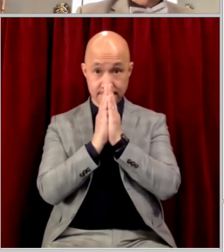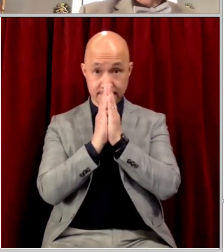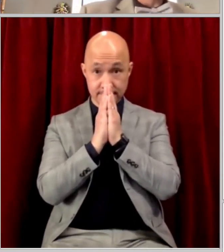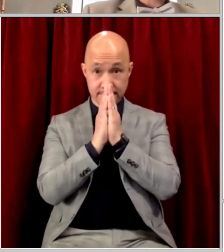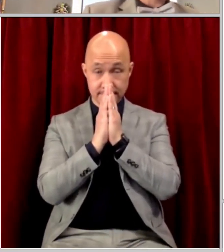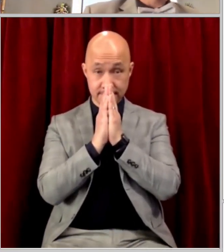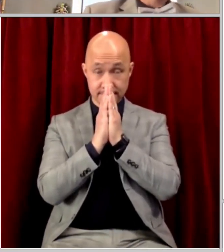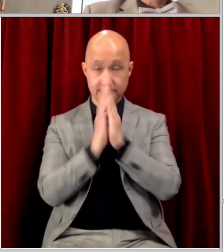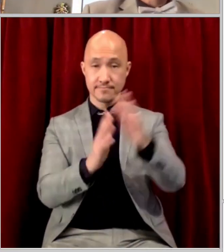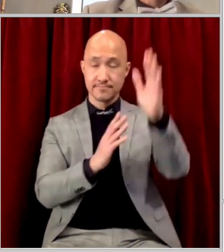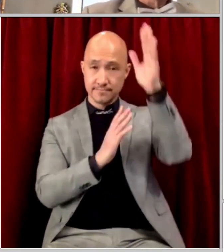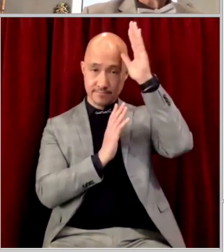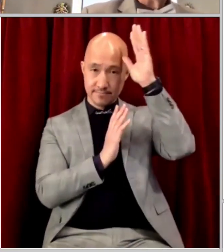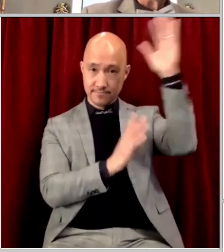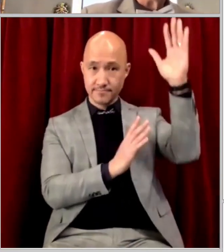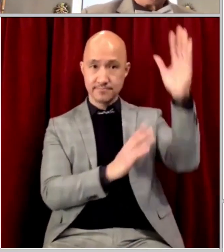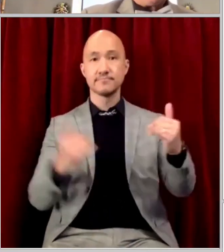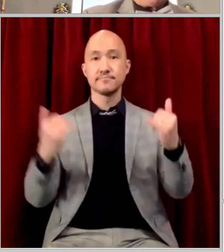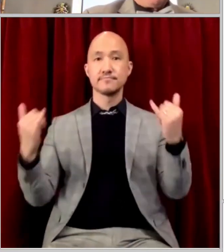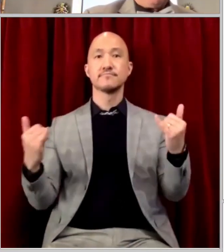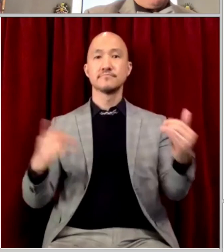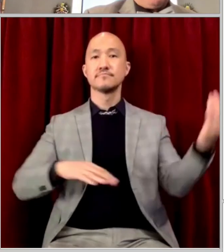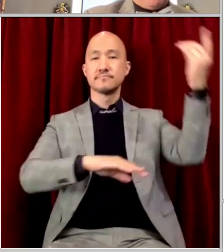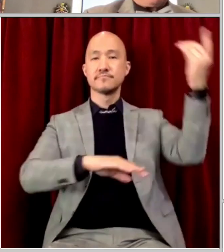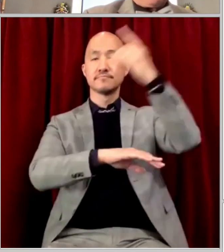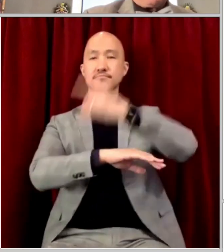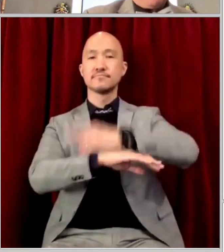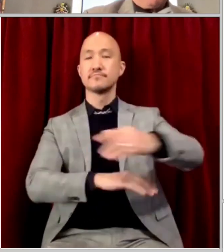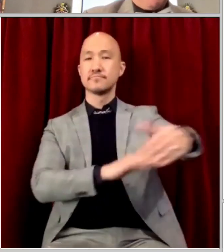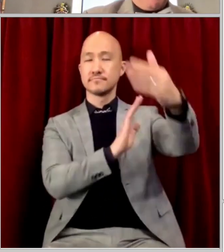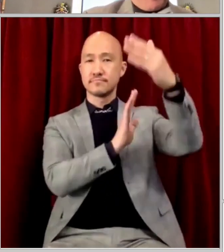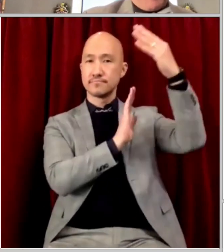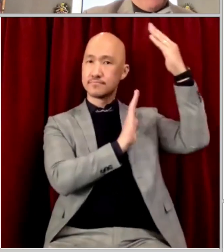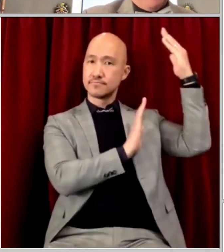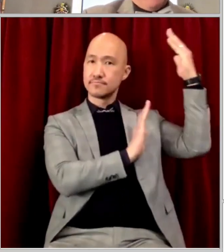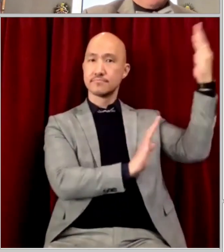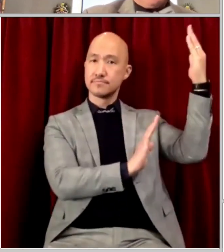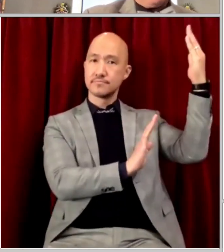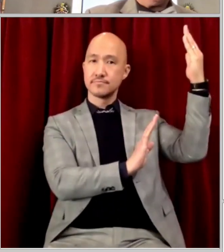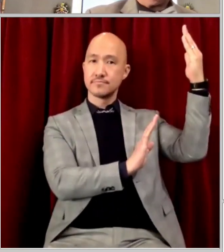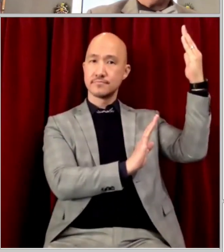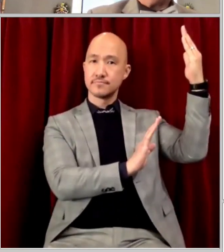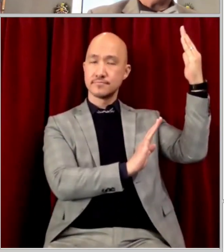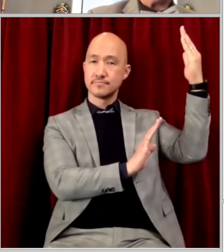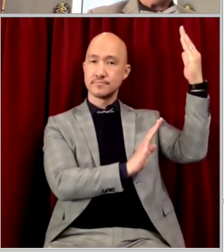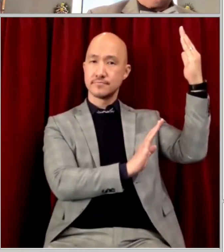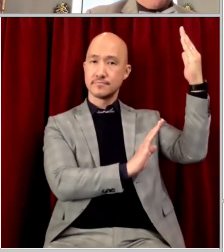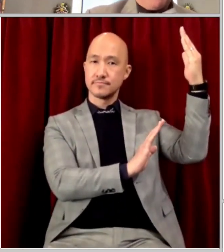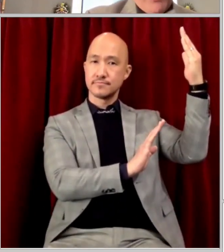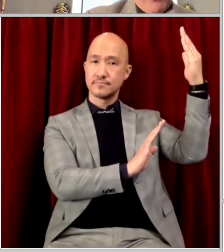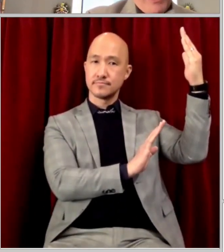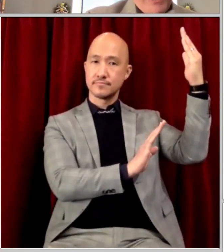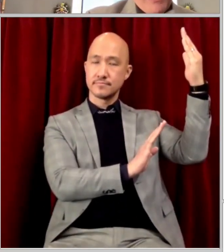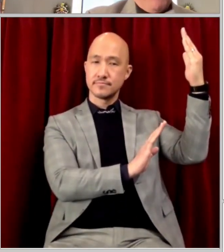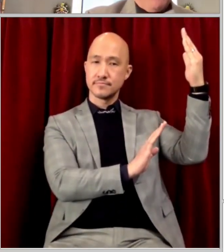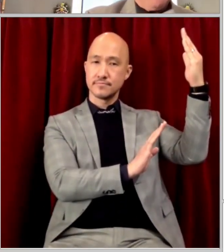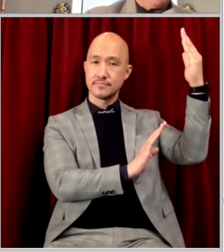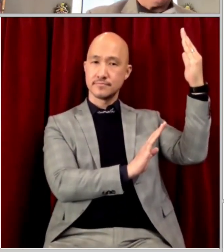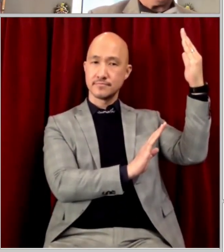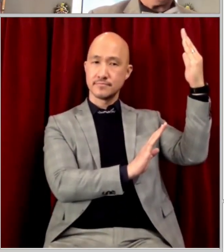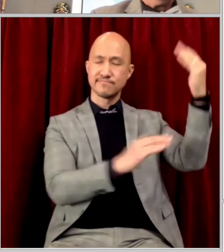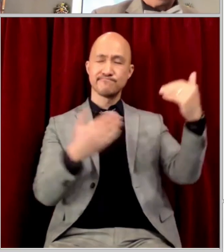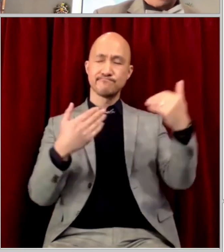Father, on this day, we're coming before you as your people to lay a burden before you that we